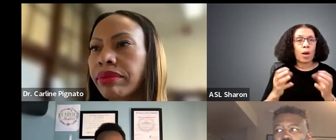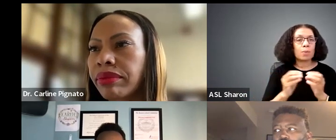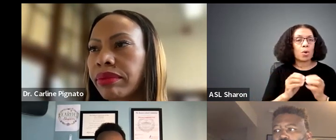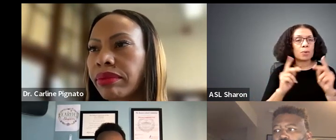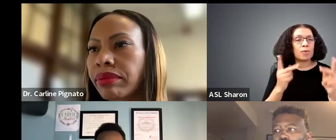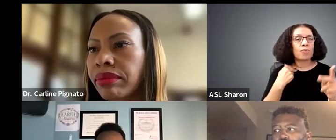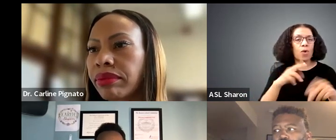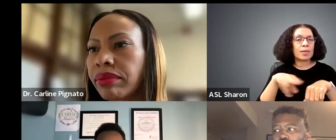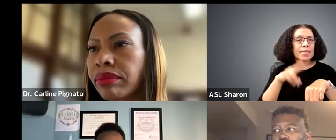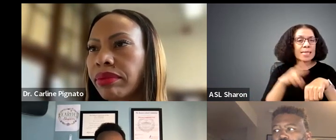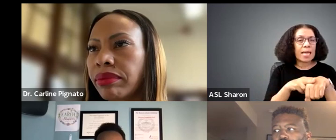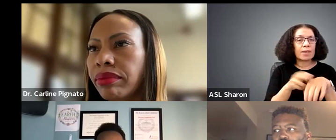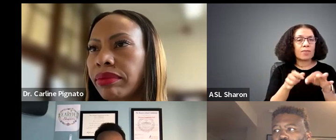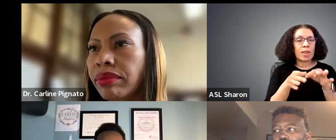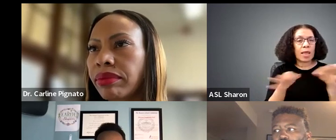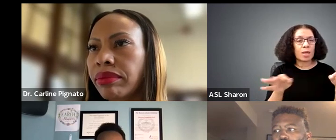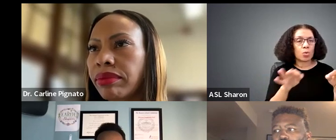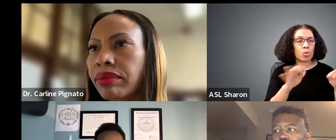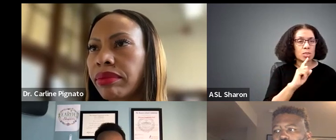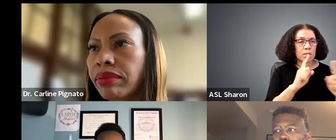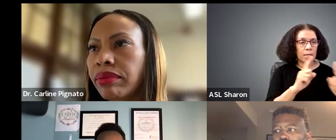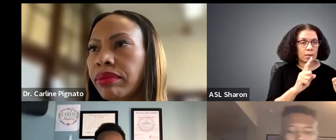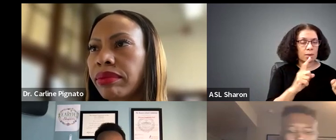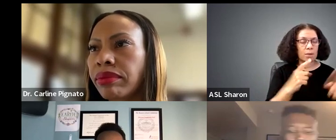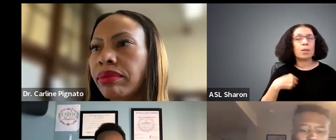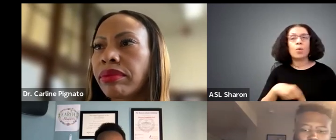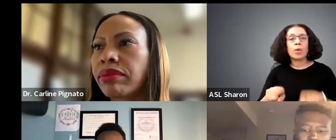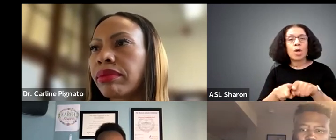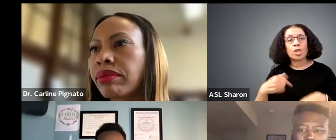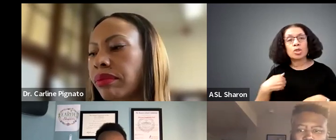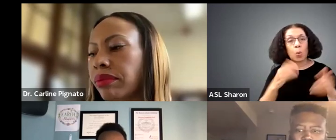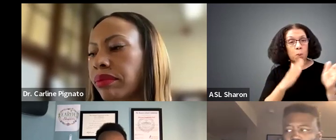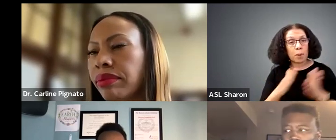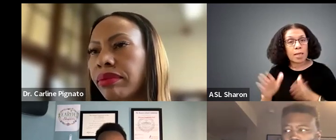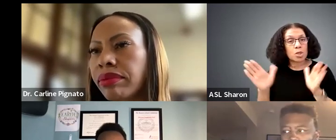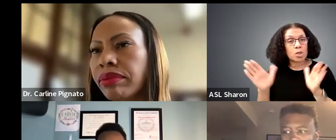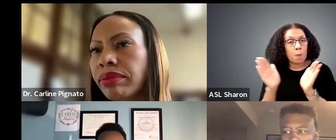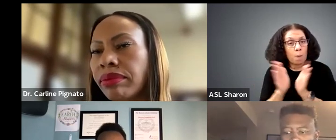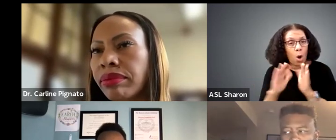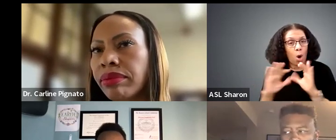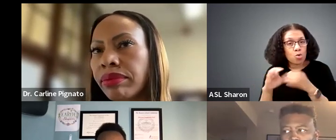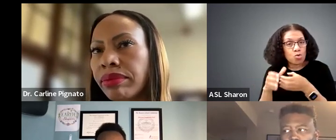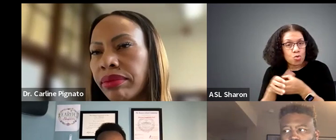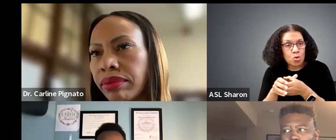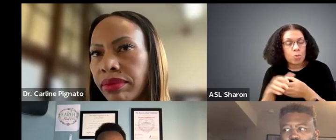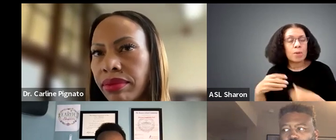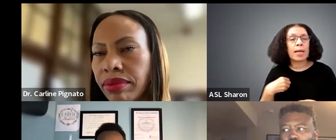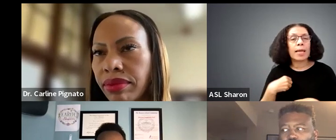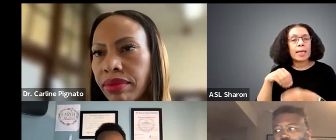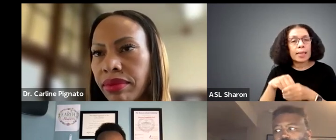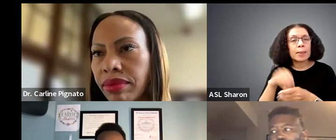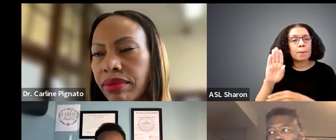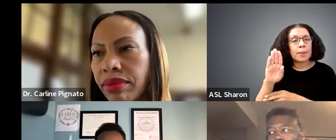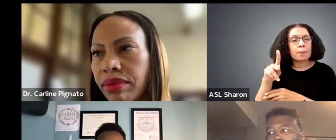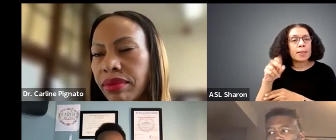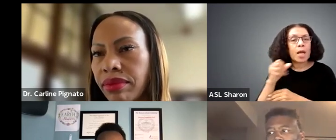dialogue. We're working on scheduling additional small group listening sessions in other BPS home languages